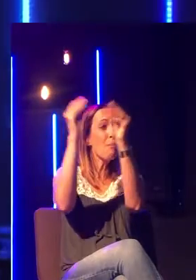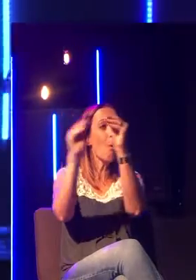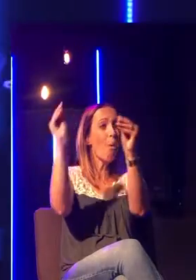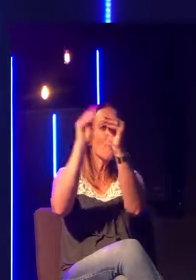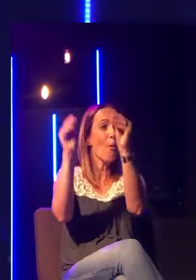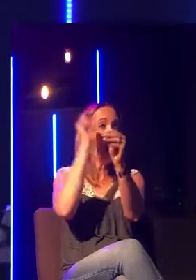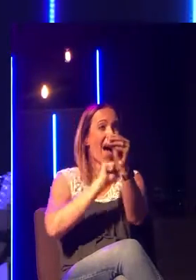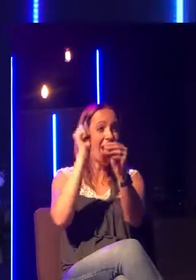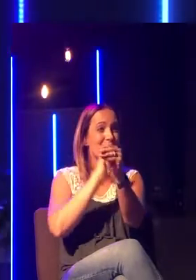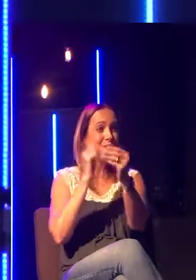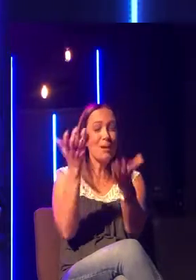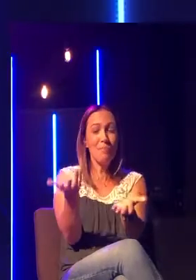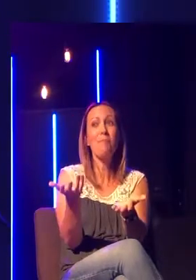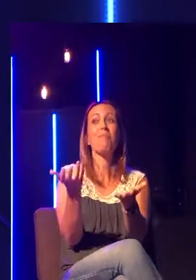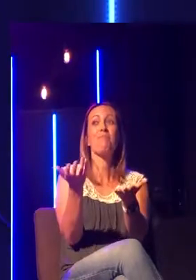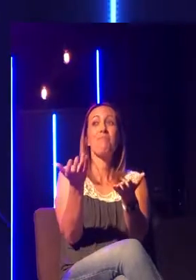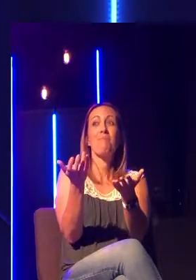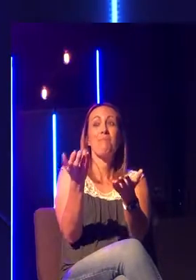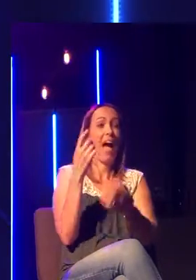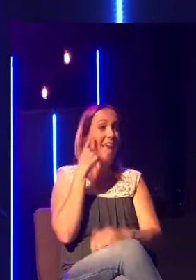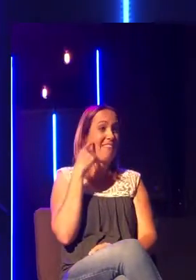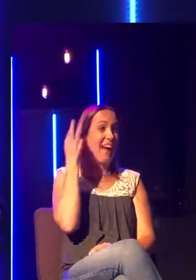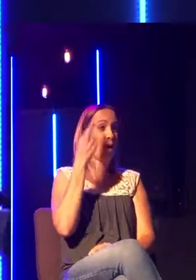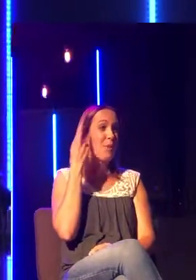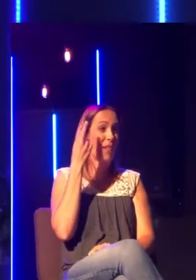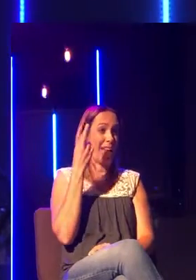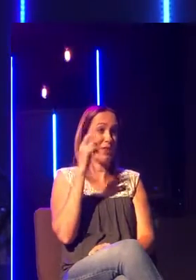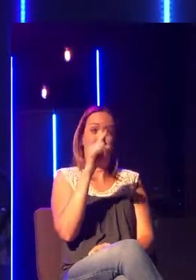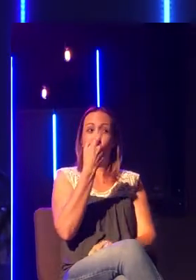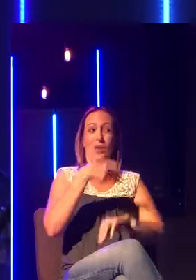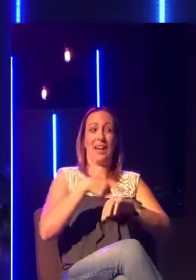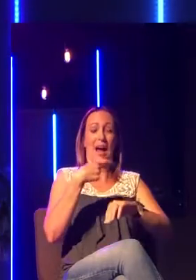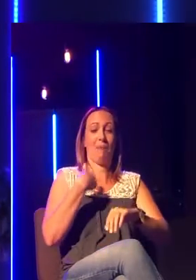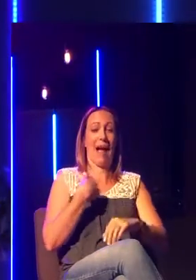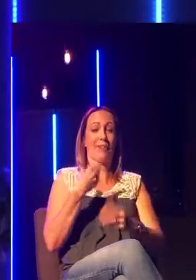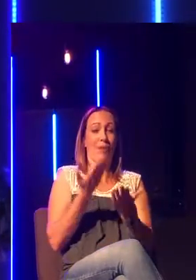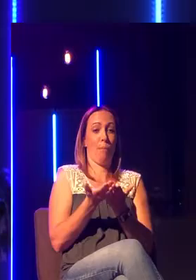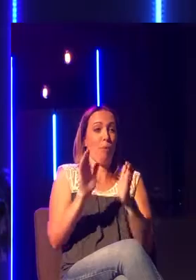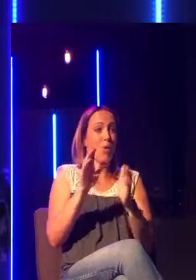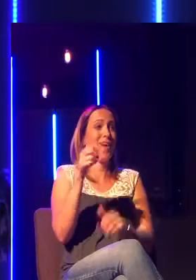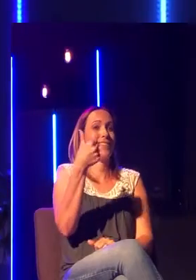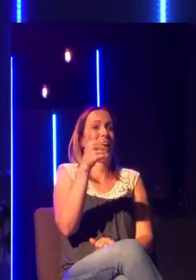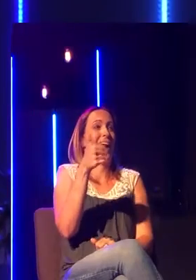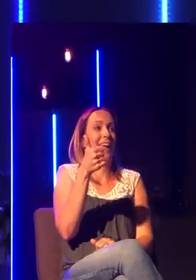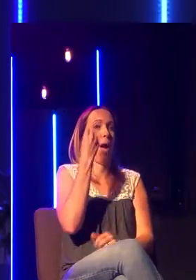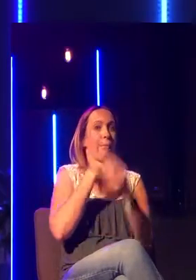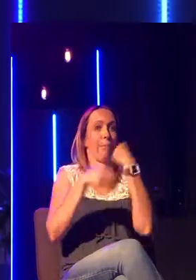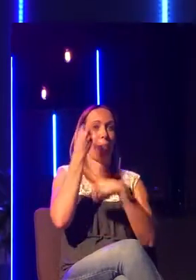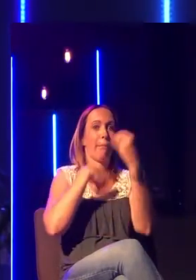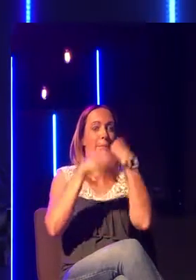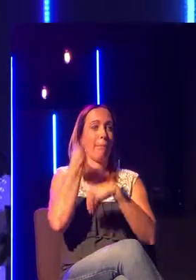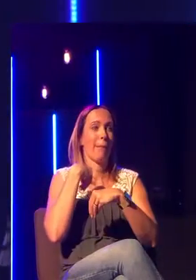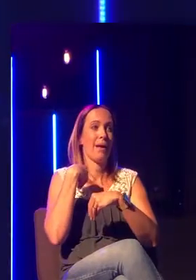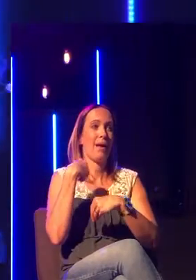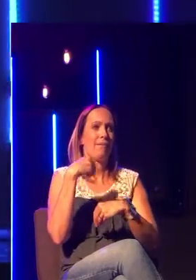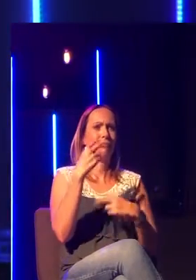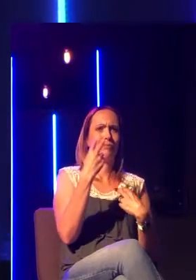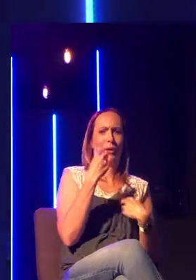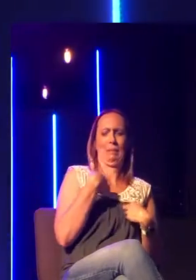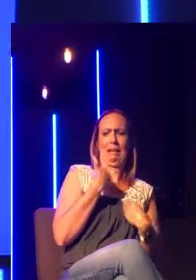first time I discovered it, I honestly had 10 to 12 bowls of ice cream, like really. Some of you are looking at me like I need help, I